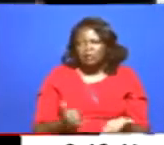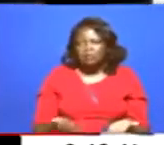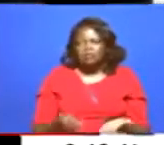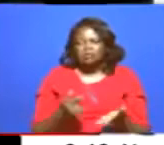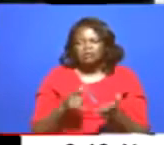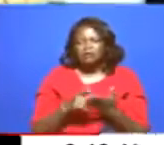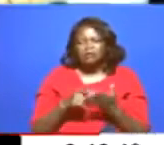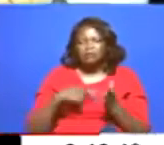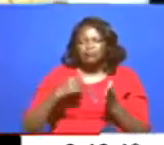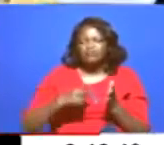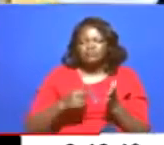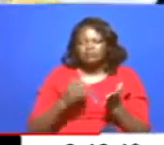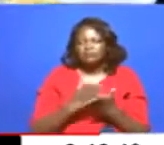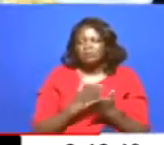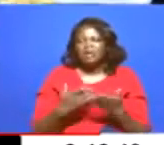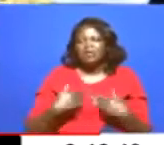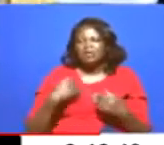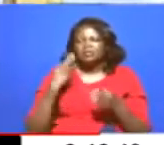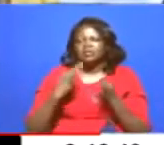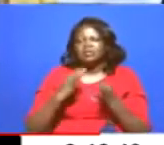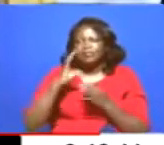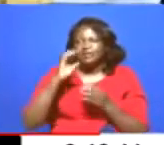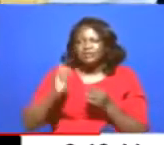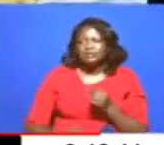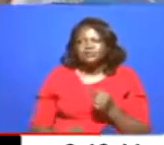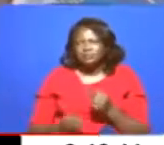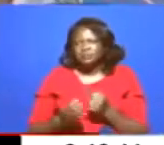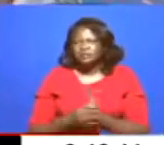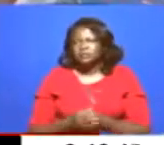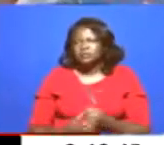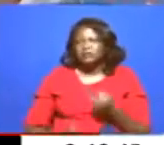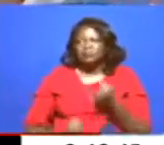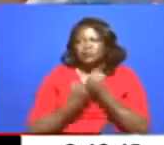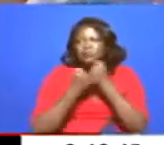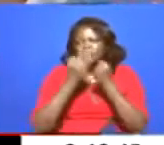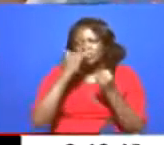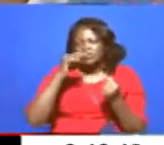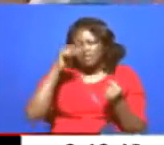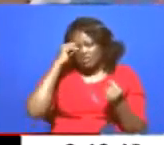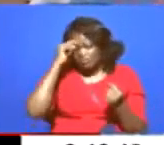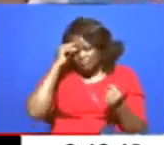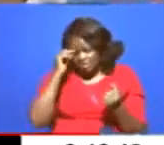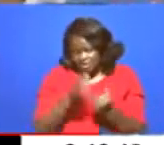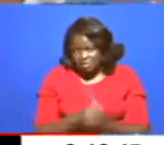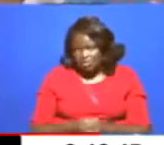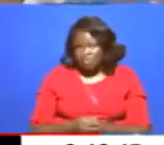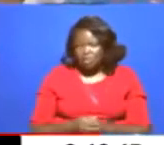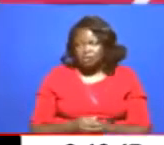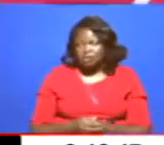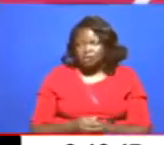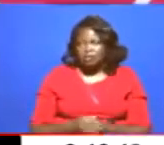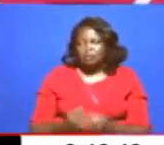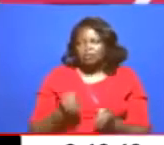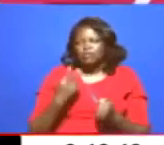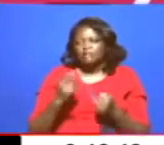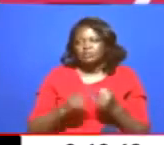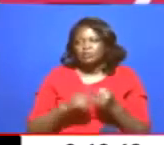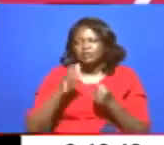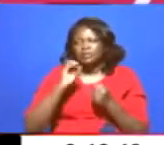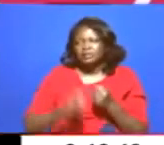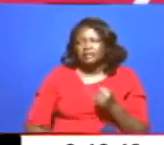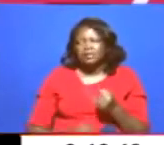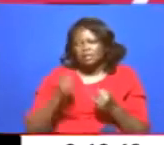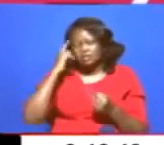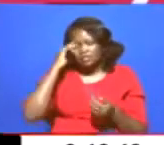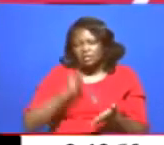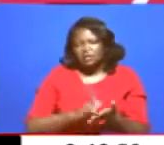manufacturing sector recorded a 33% year-on-year growth supported by the government medium-term inflation target of 6%. And I think what's